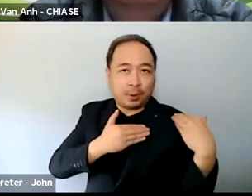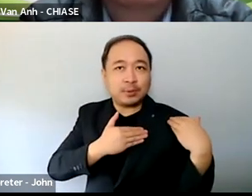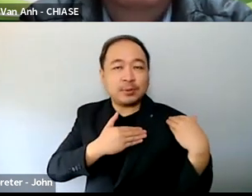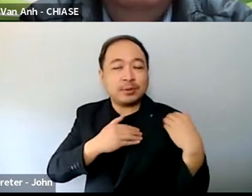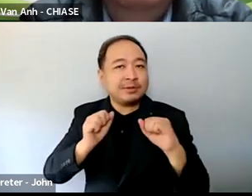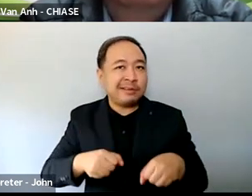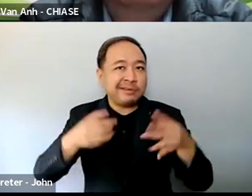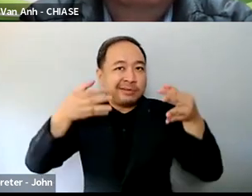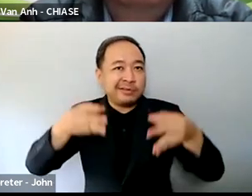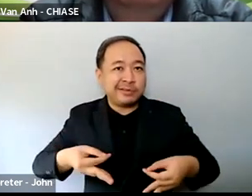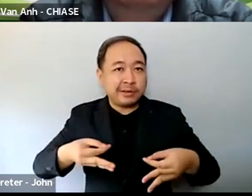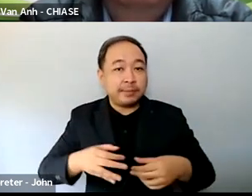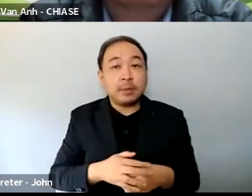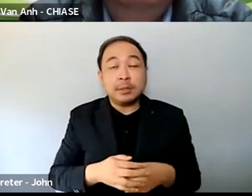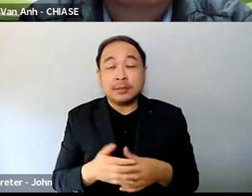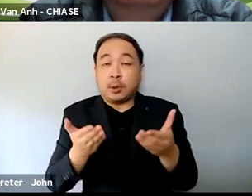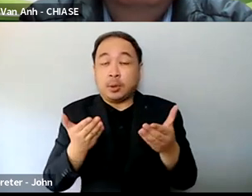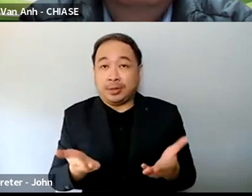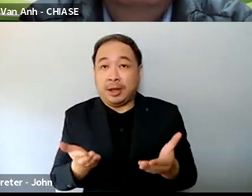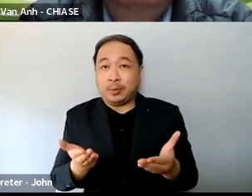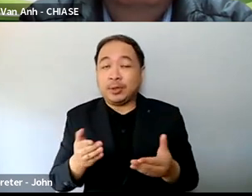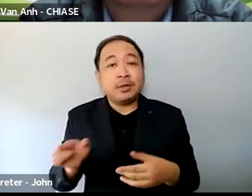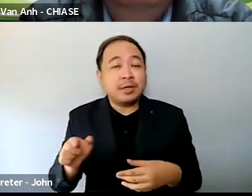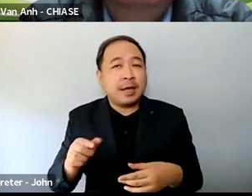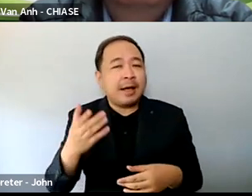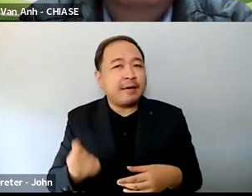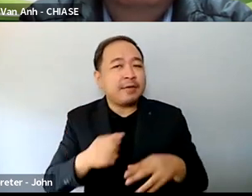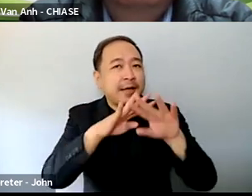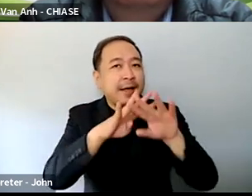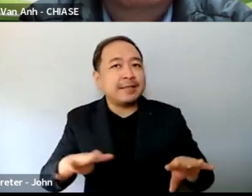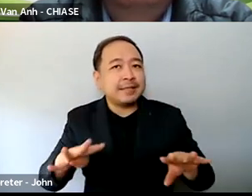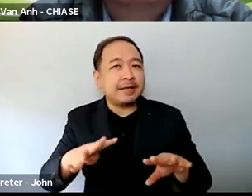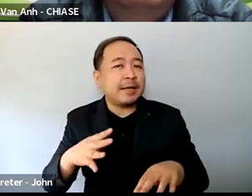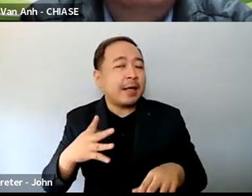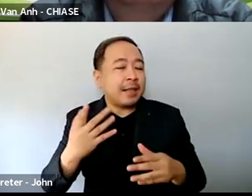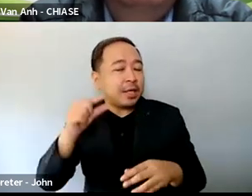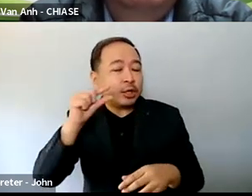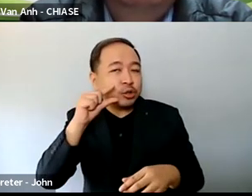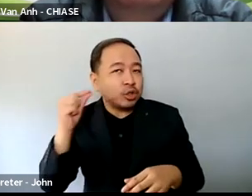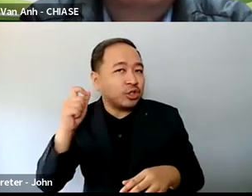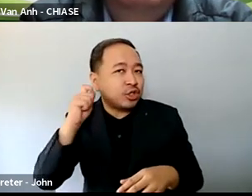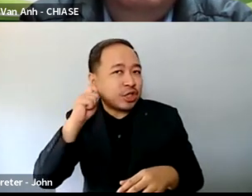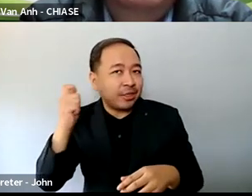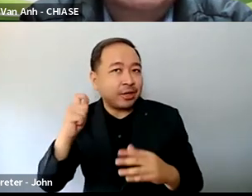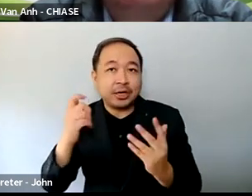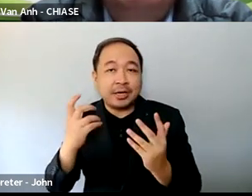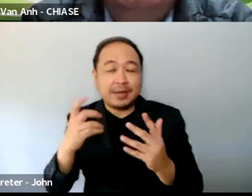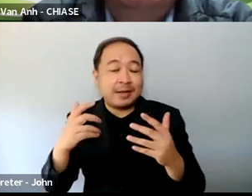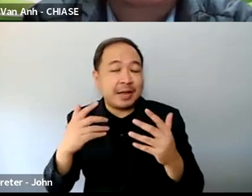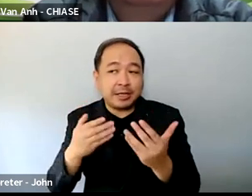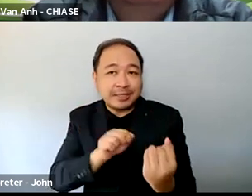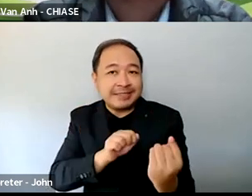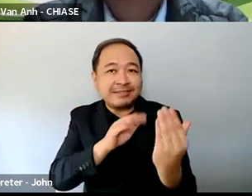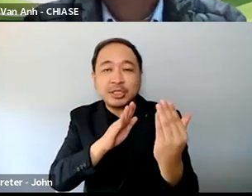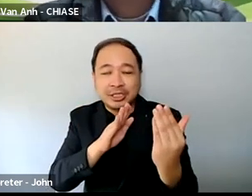currently, ASEAN just recently launched the ASEAN Gender Mainstreaming Strategic Framework, which embodies ASEAN's vision and goals in